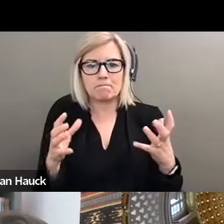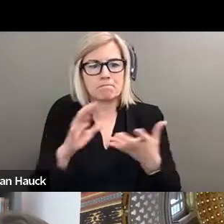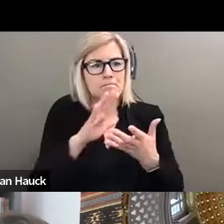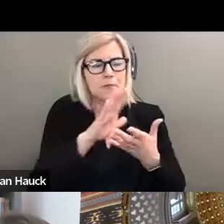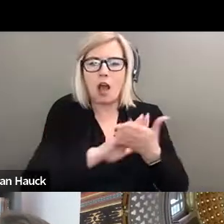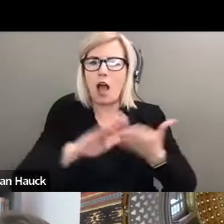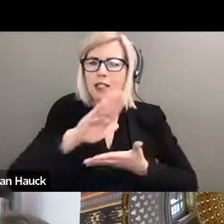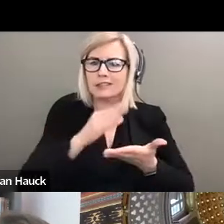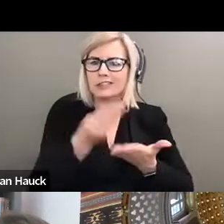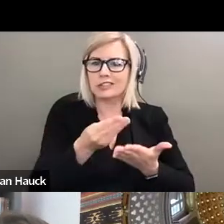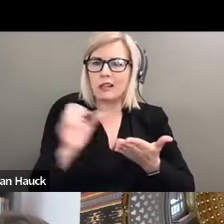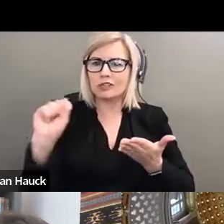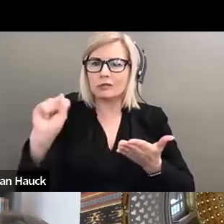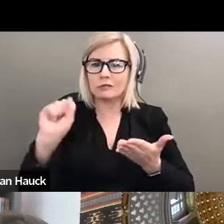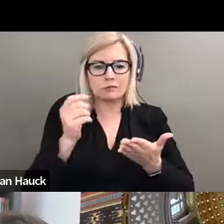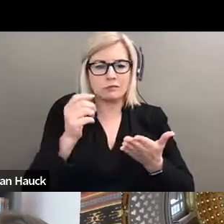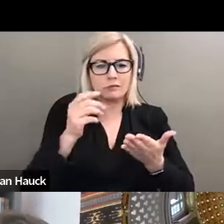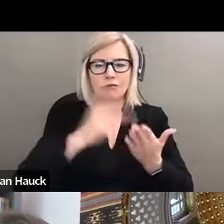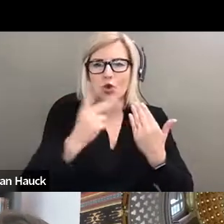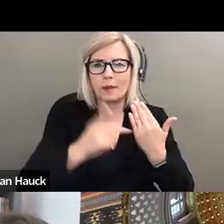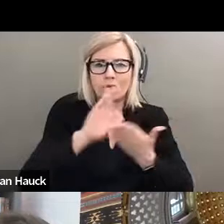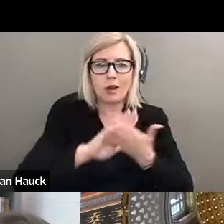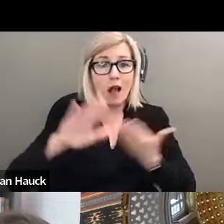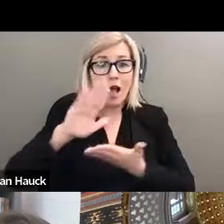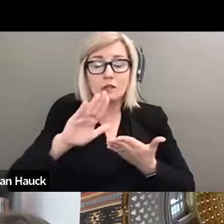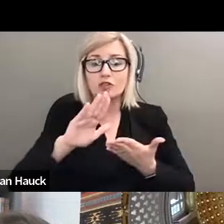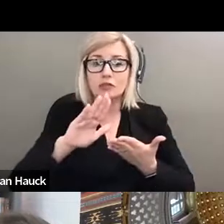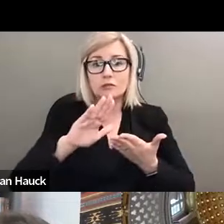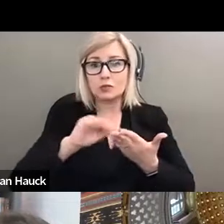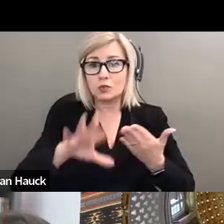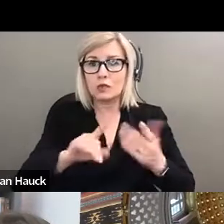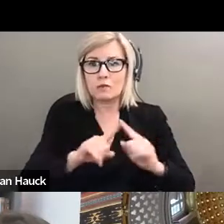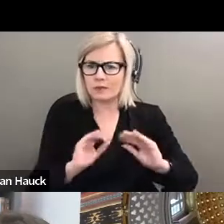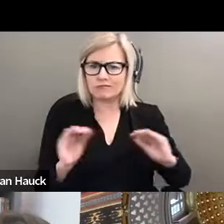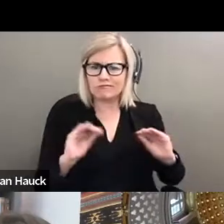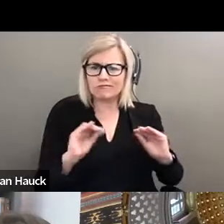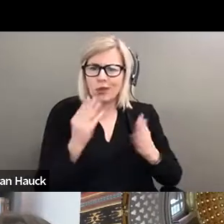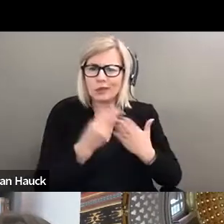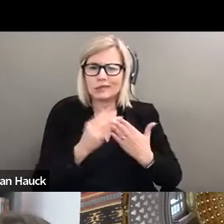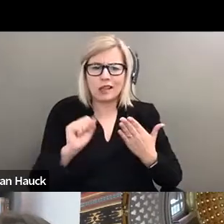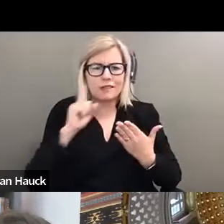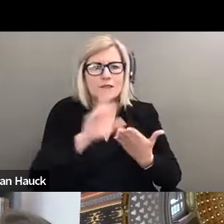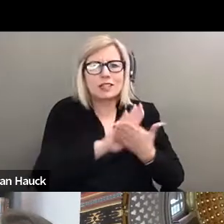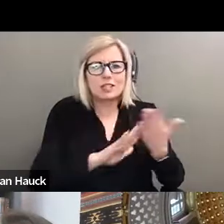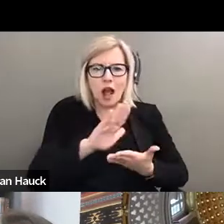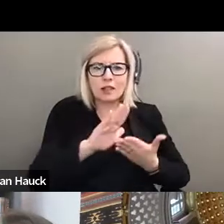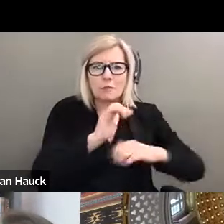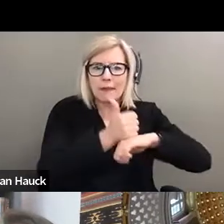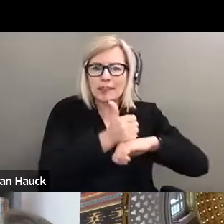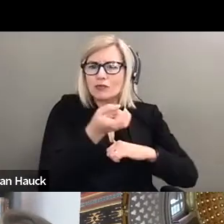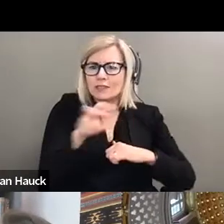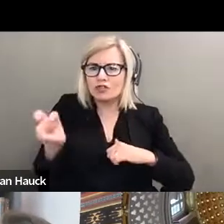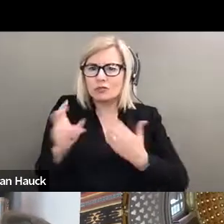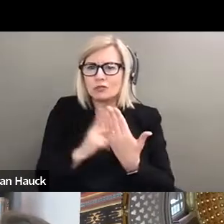scholarship programs for college-bound kids, but not many. There's no scholarships for these college-based transition programs that